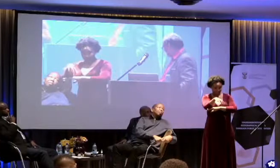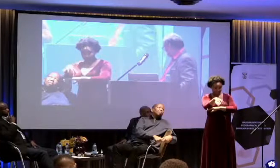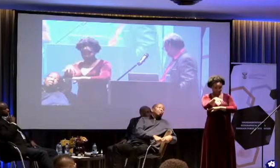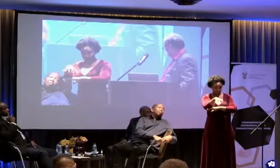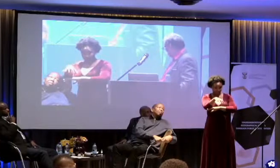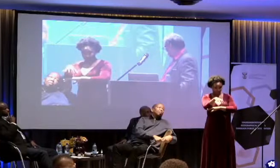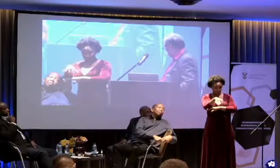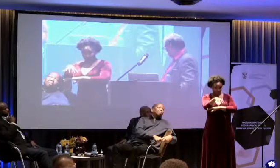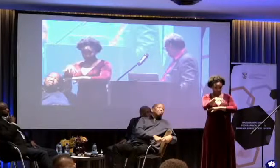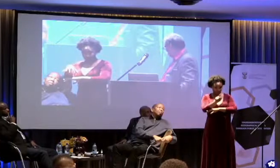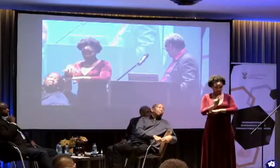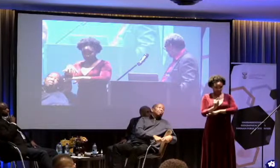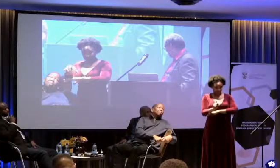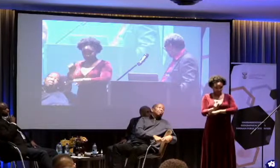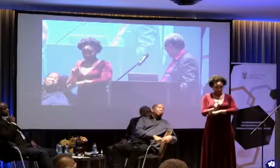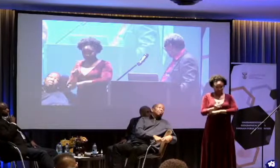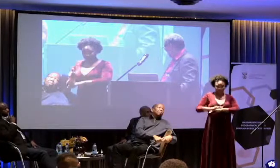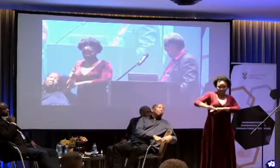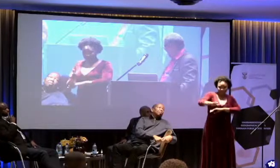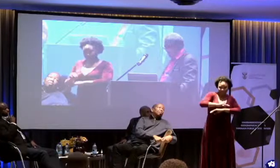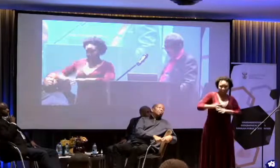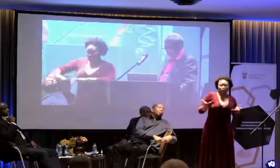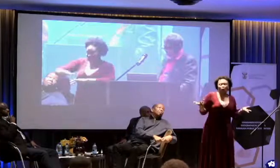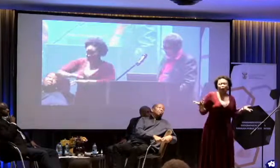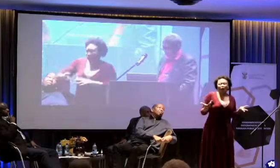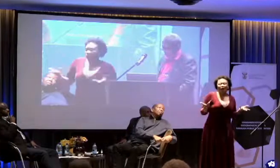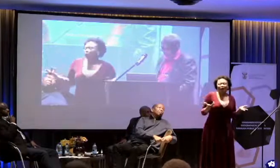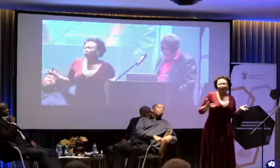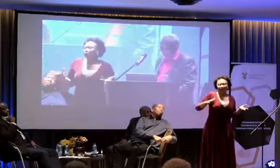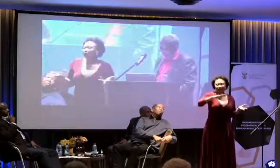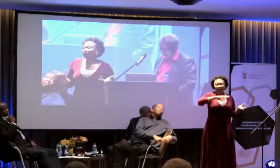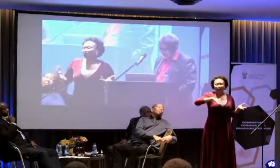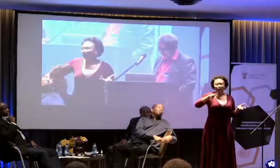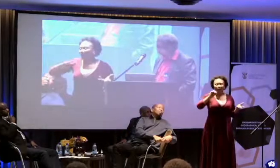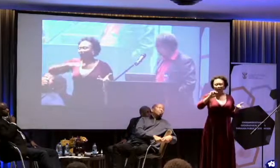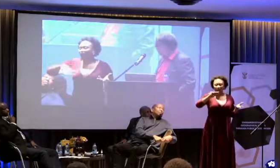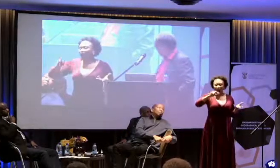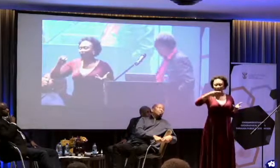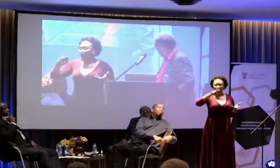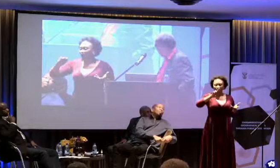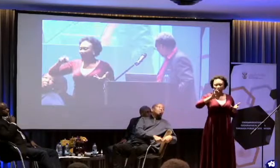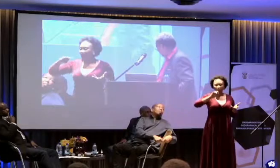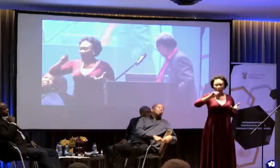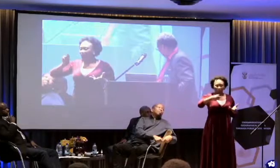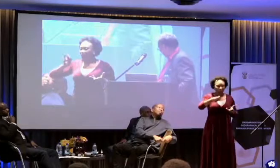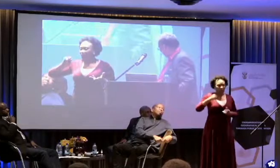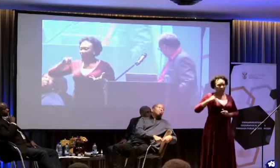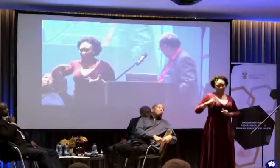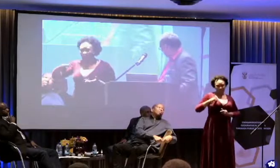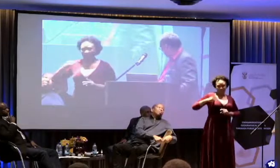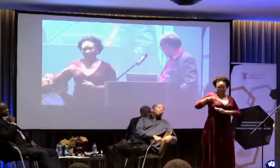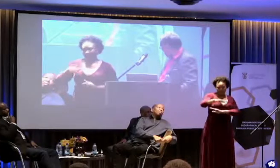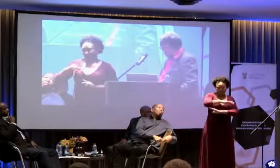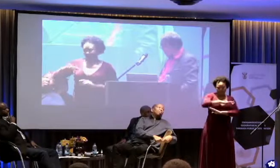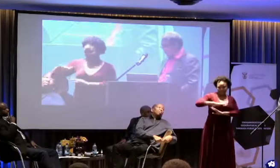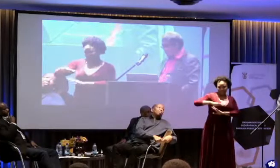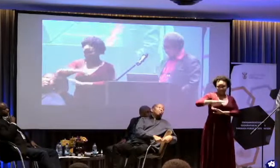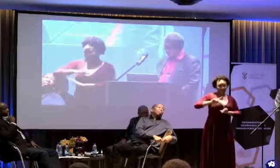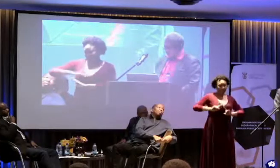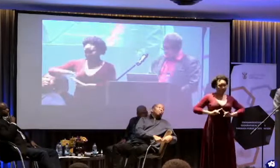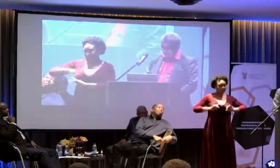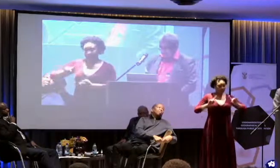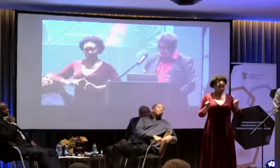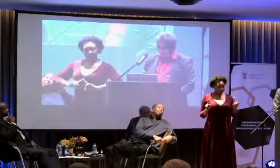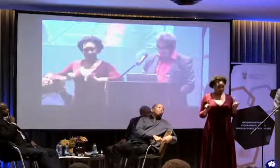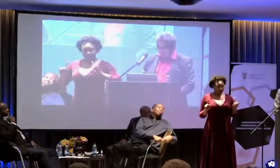it was located in the Mangaung municipal space. But in